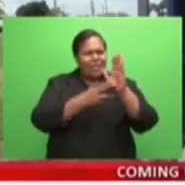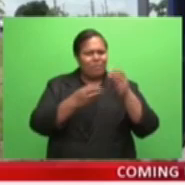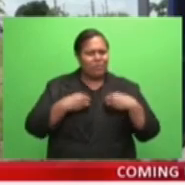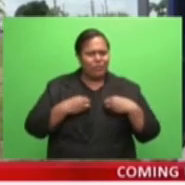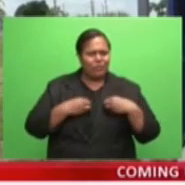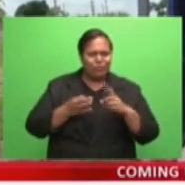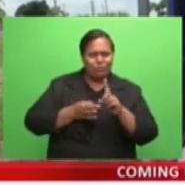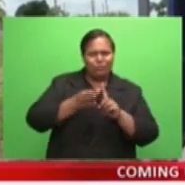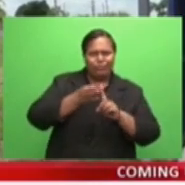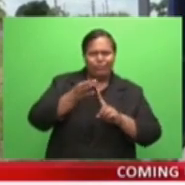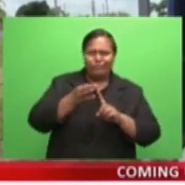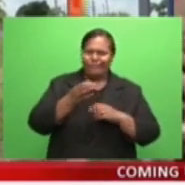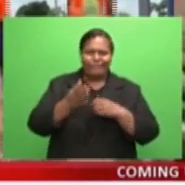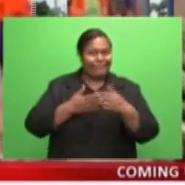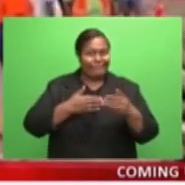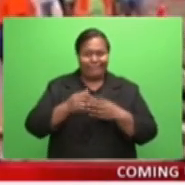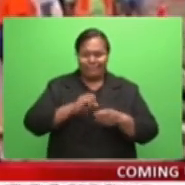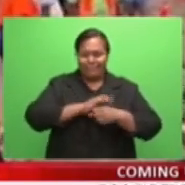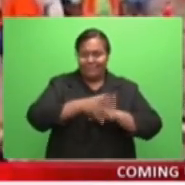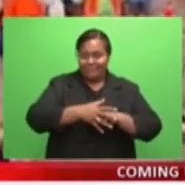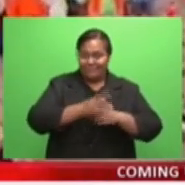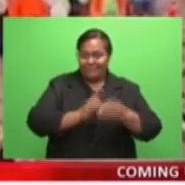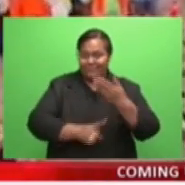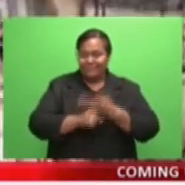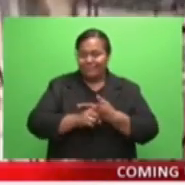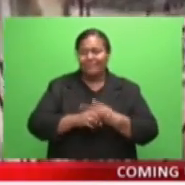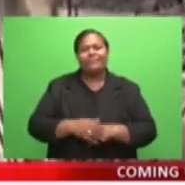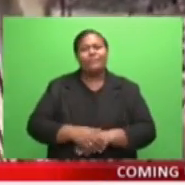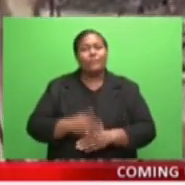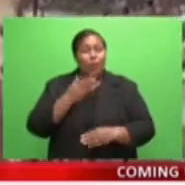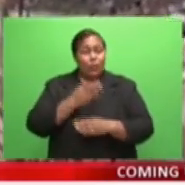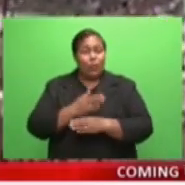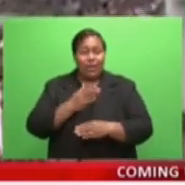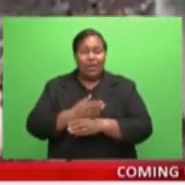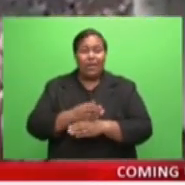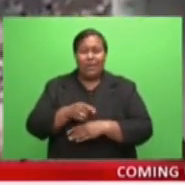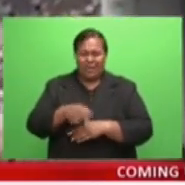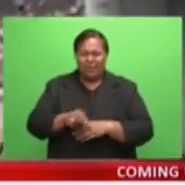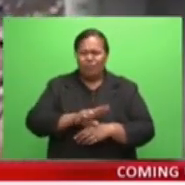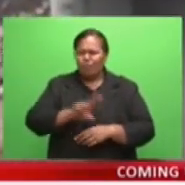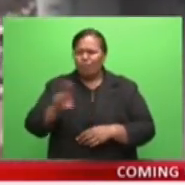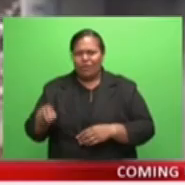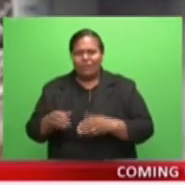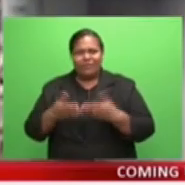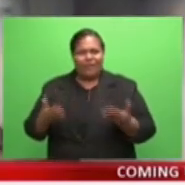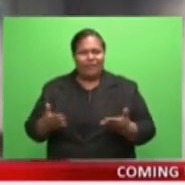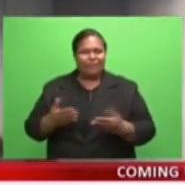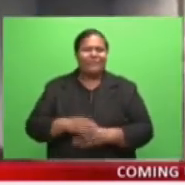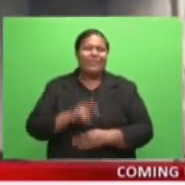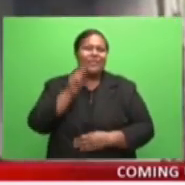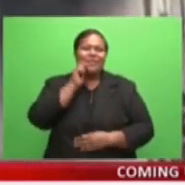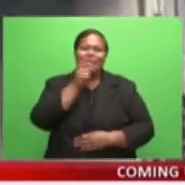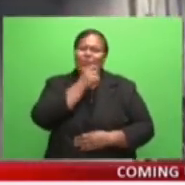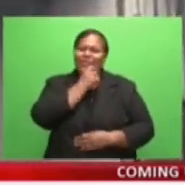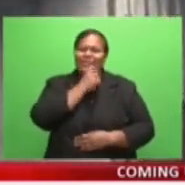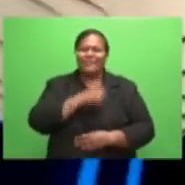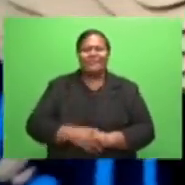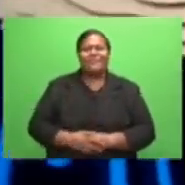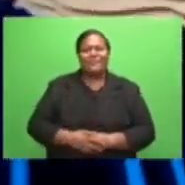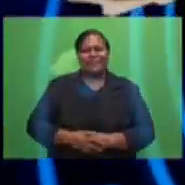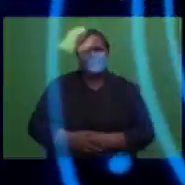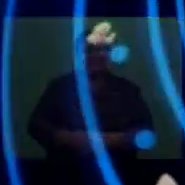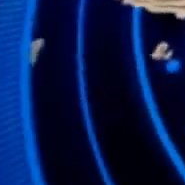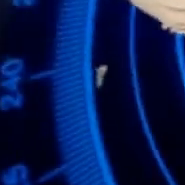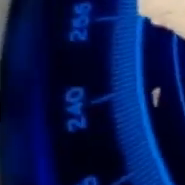despite pandemic effects. And work on WYBULA crossing in Taviuni begins. Stay with us.